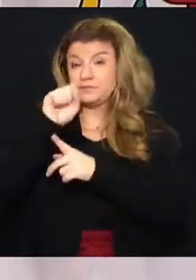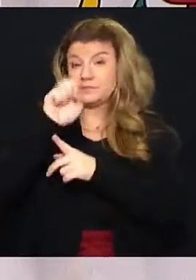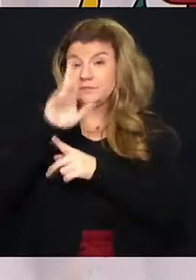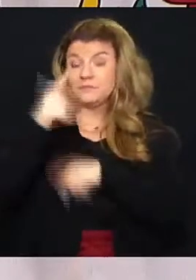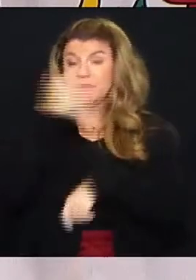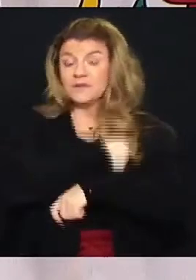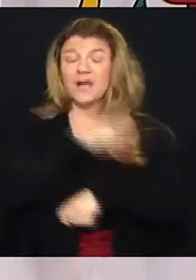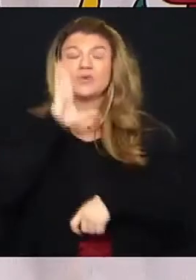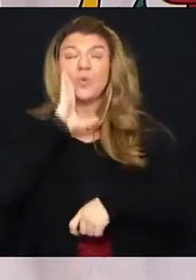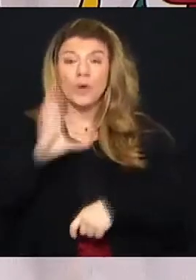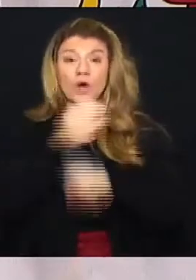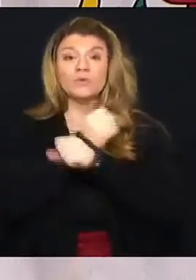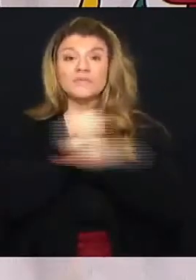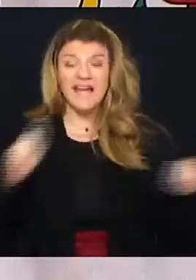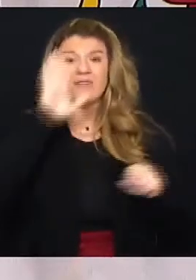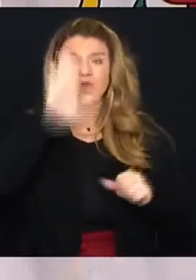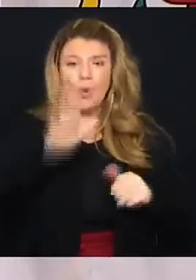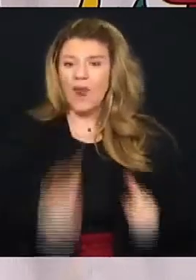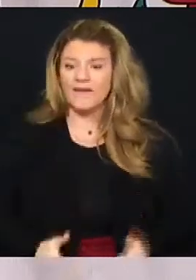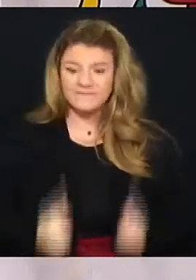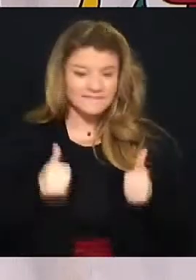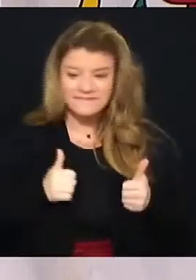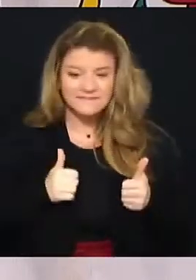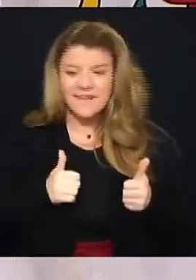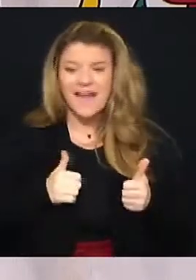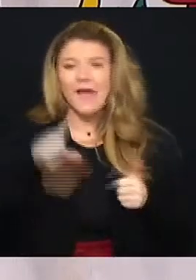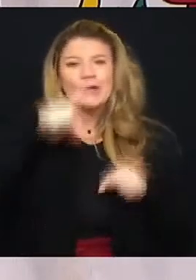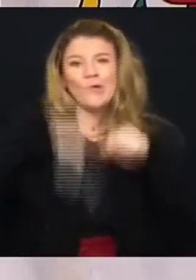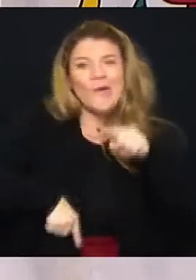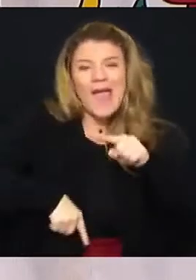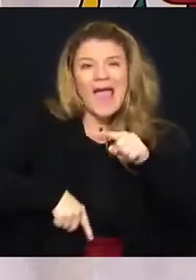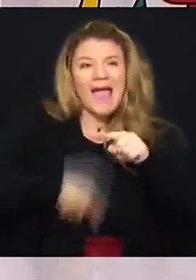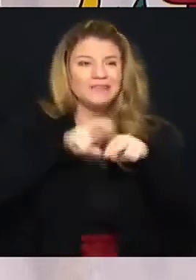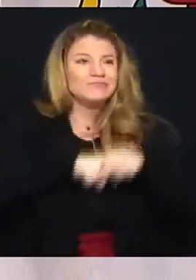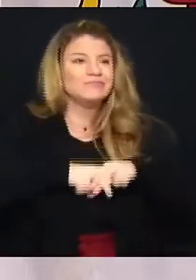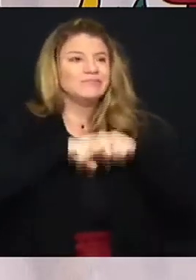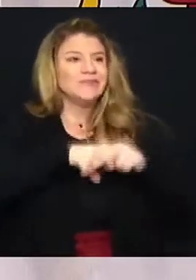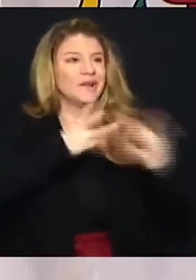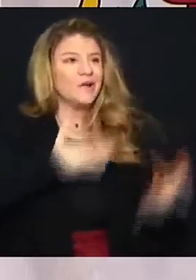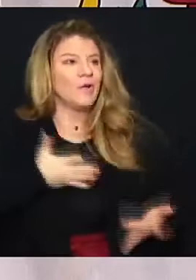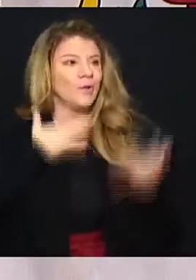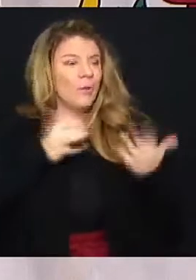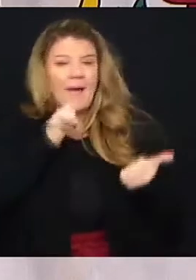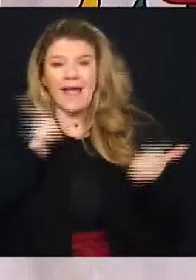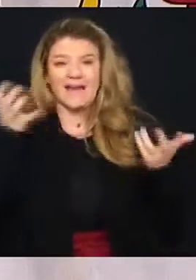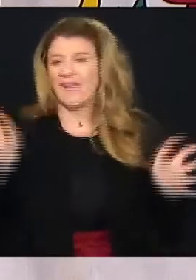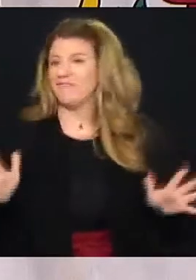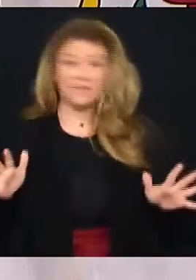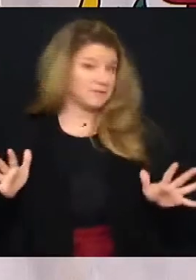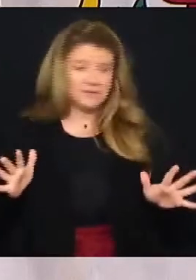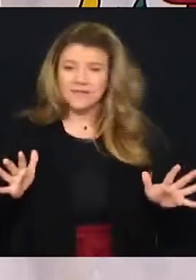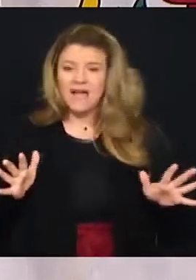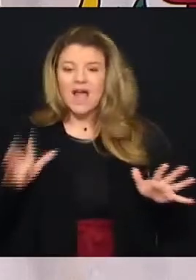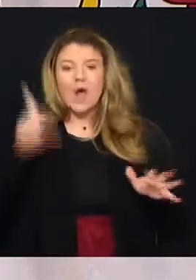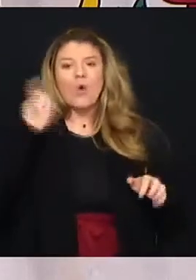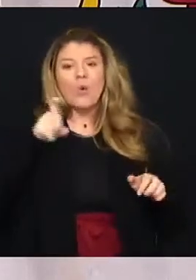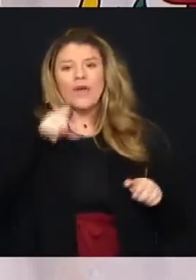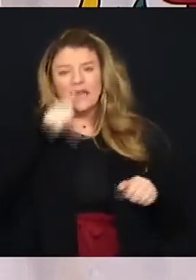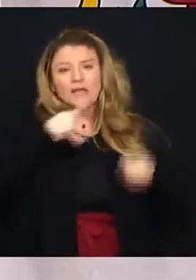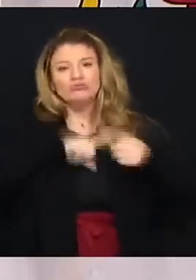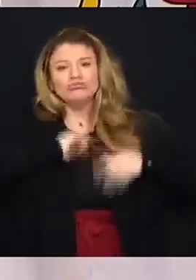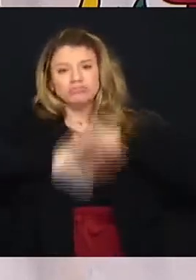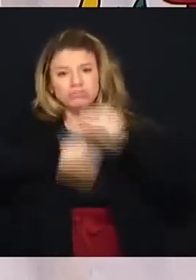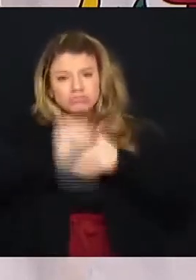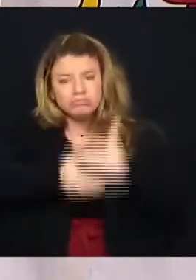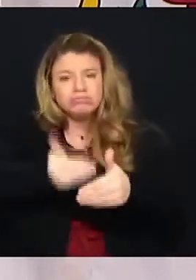absolutely will save your life. You cannot sit around and not get this done. We need you to really move and move faster